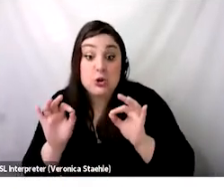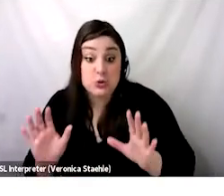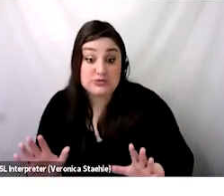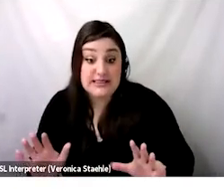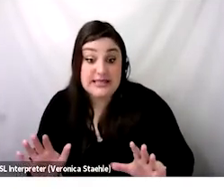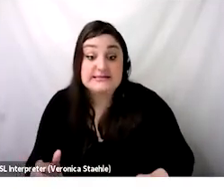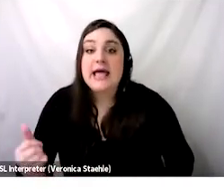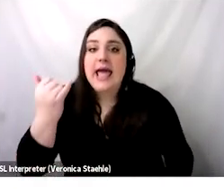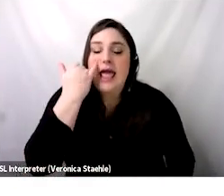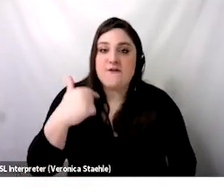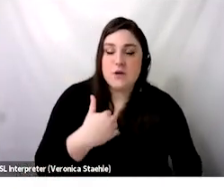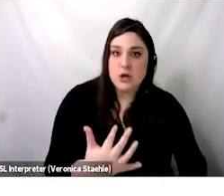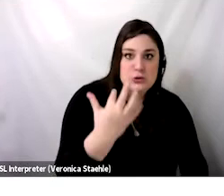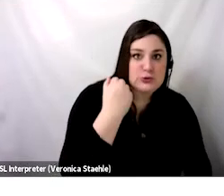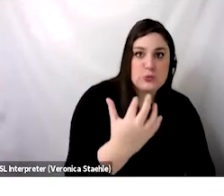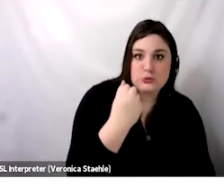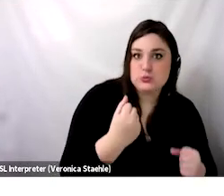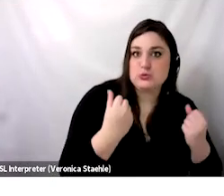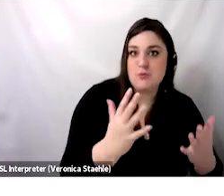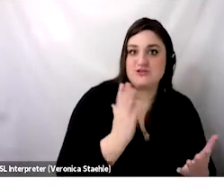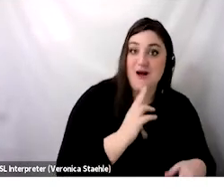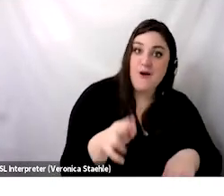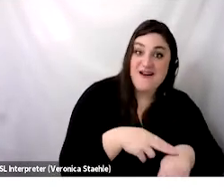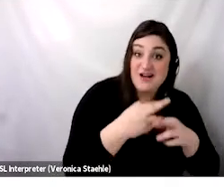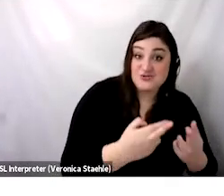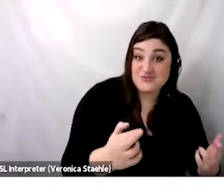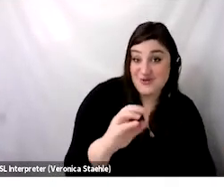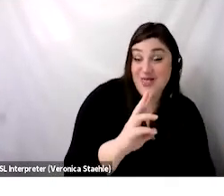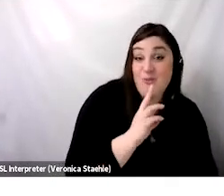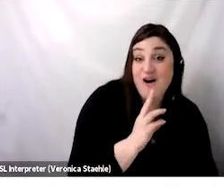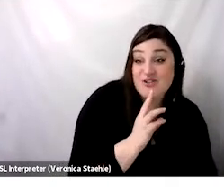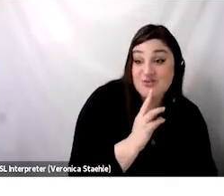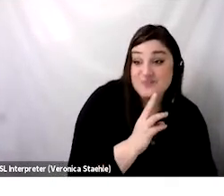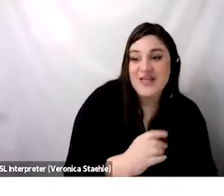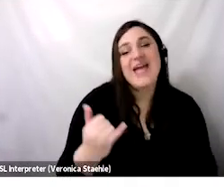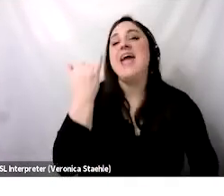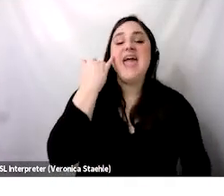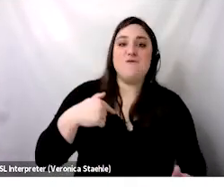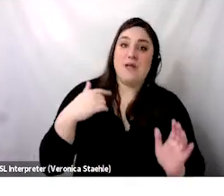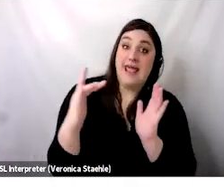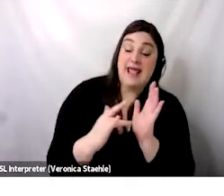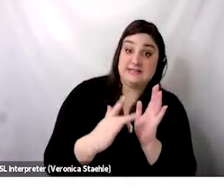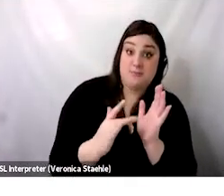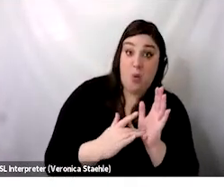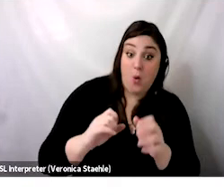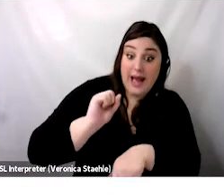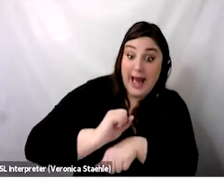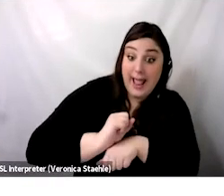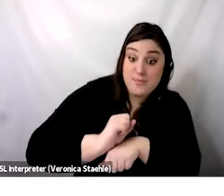We are still exploiting labor, and if our industry as a whole is not